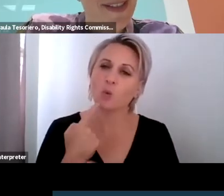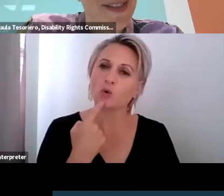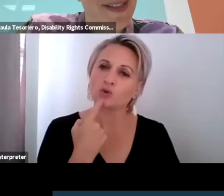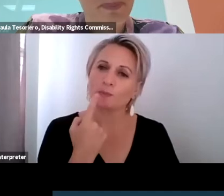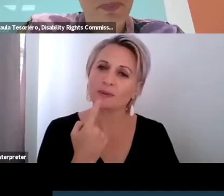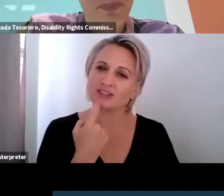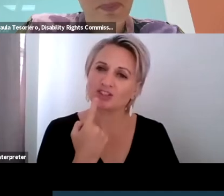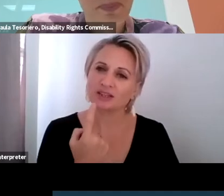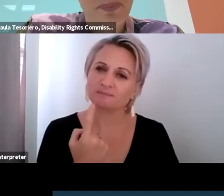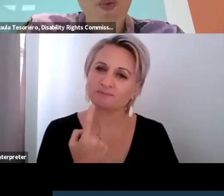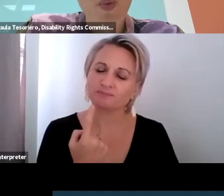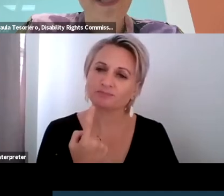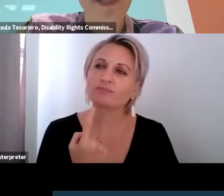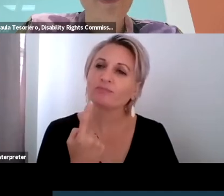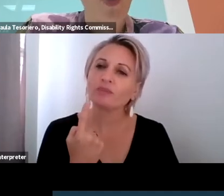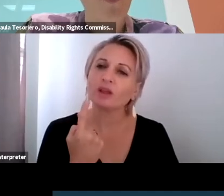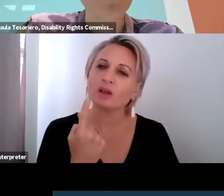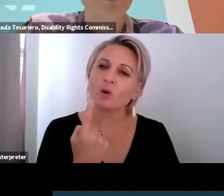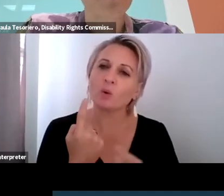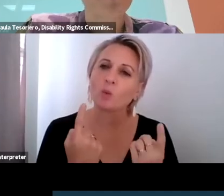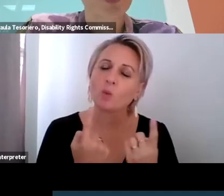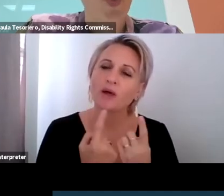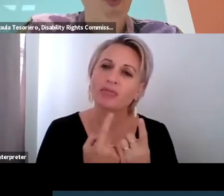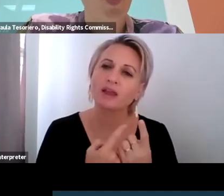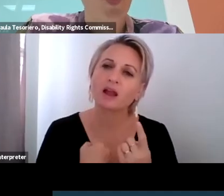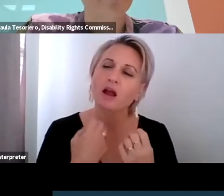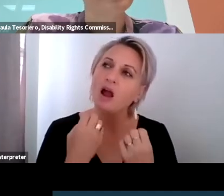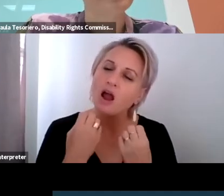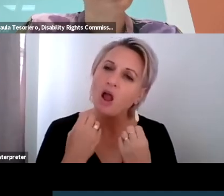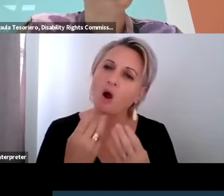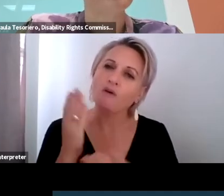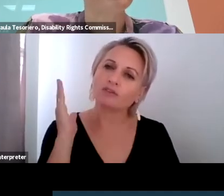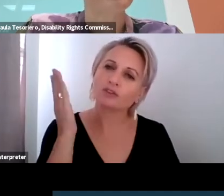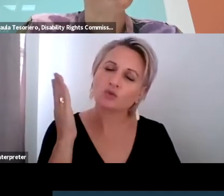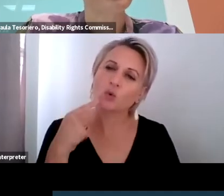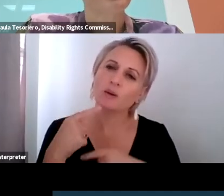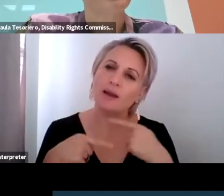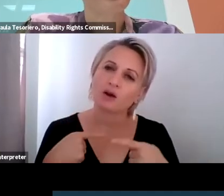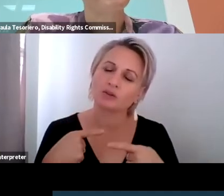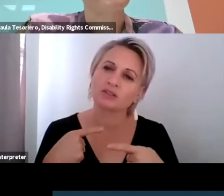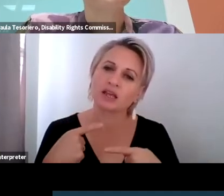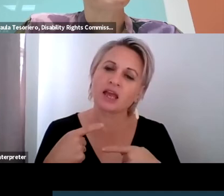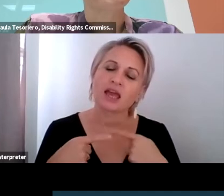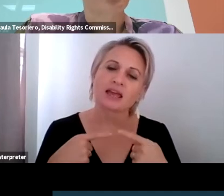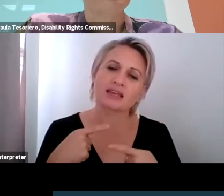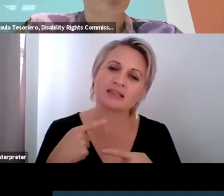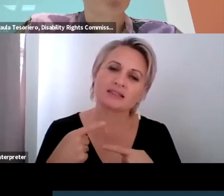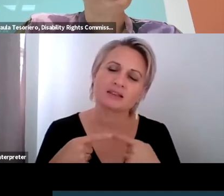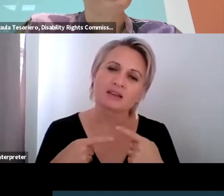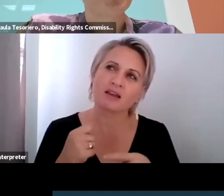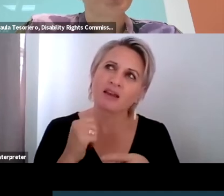is one of the things that I often talk about is that, you know,